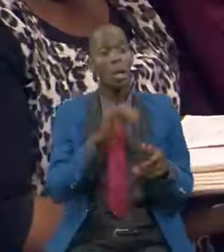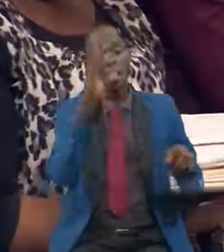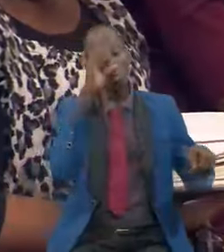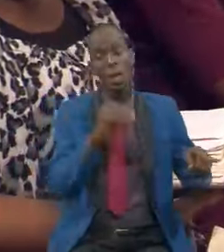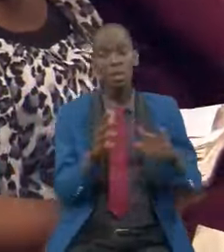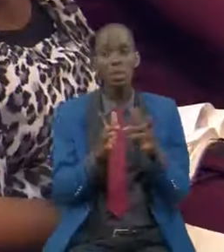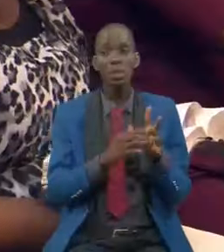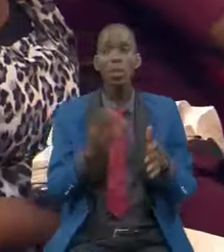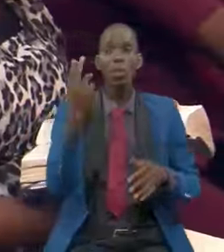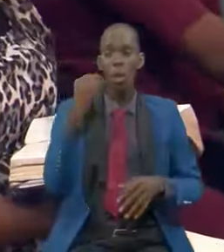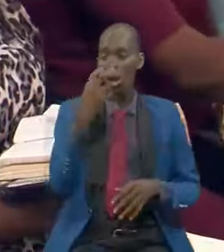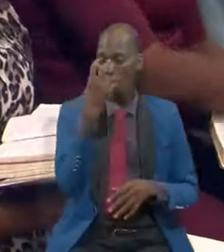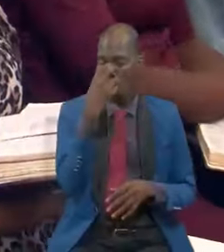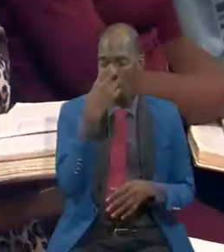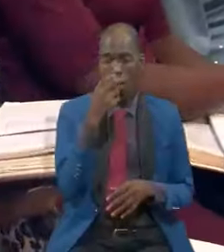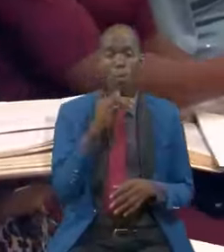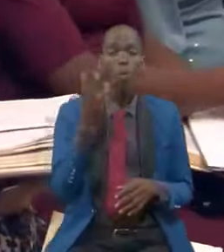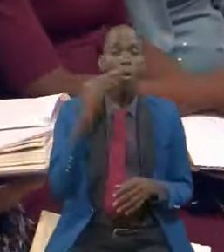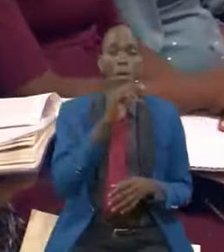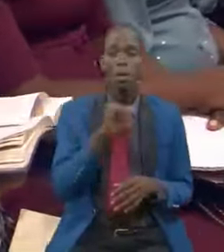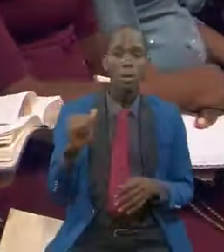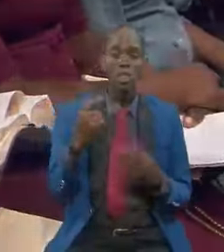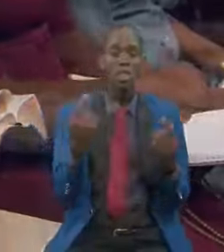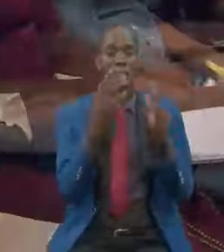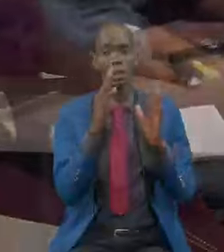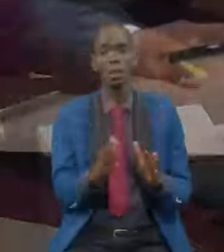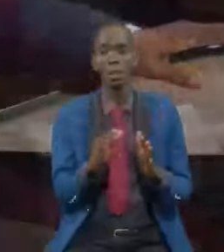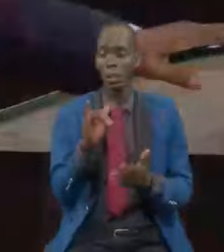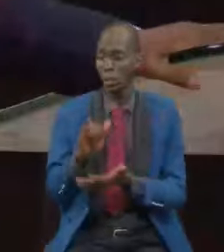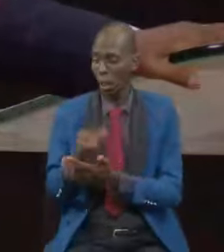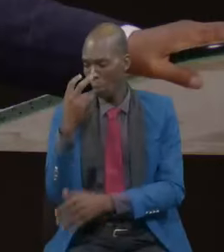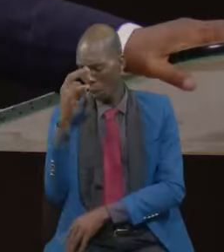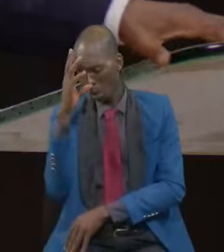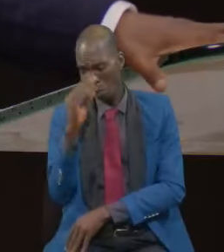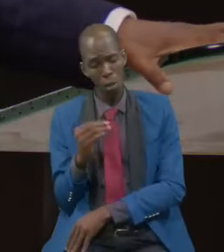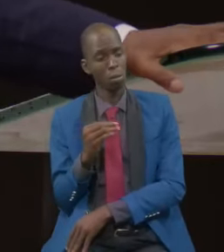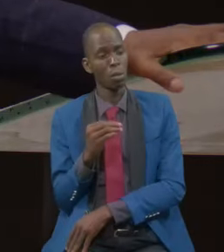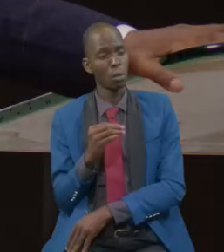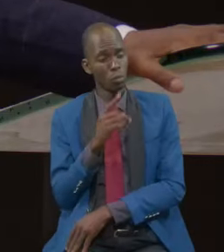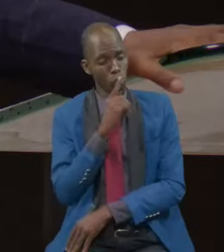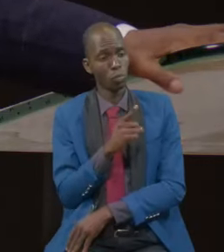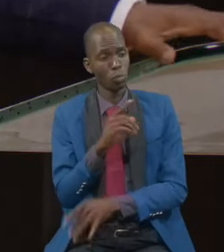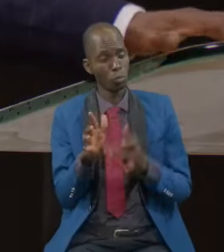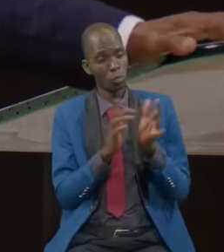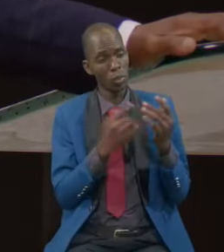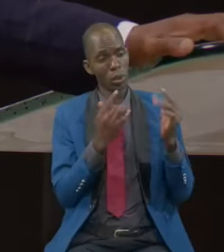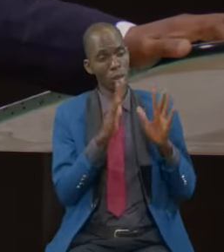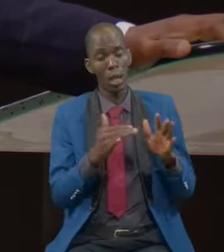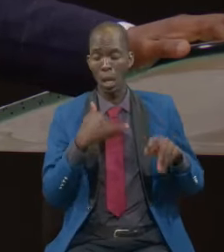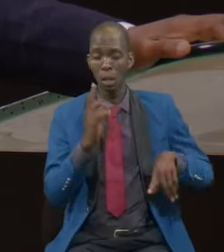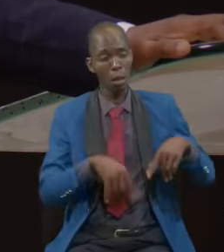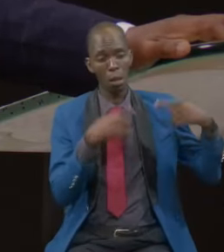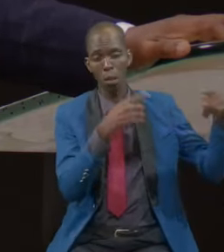eyes were open, said, well, I can't argue with you. Sinner, not sinner. One thing I know,